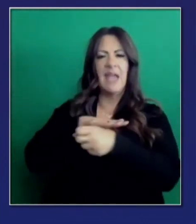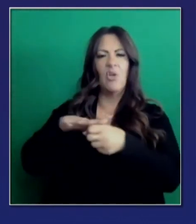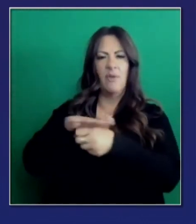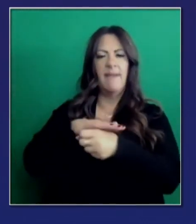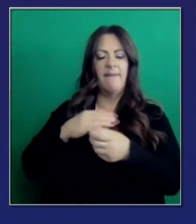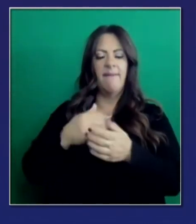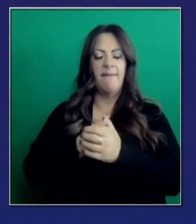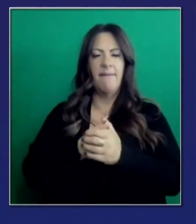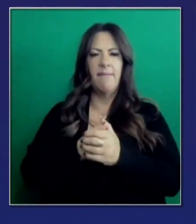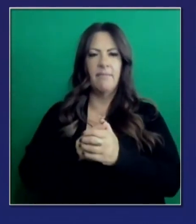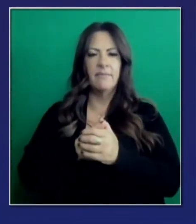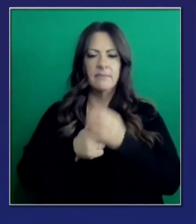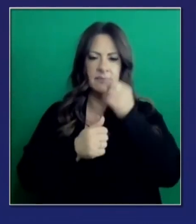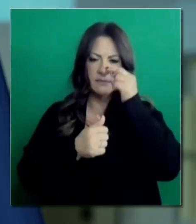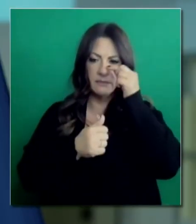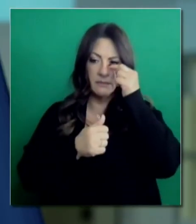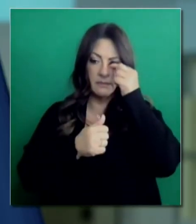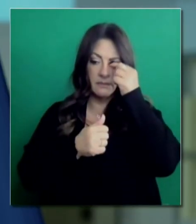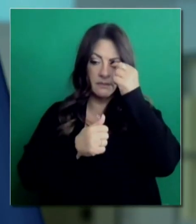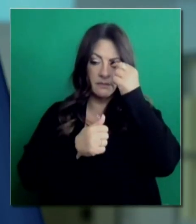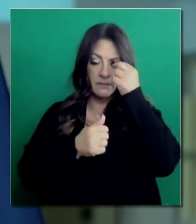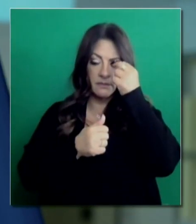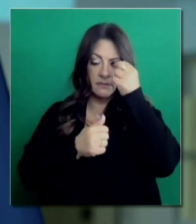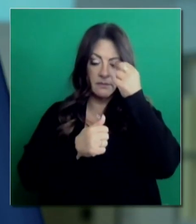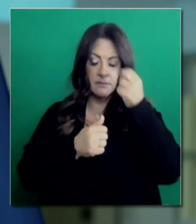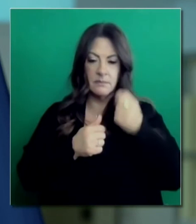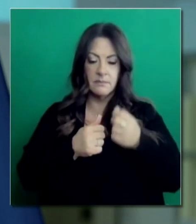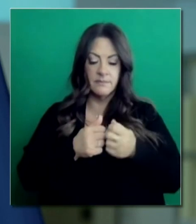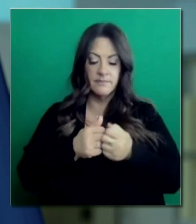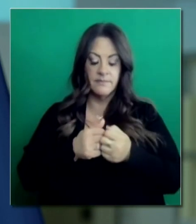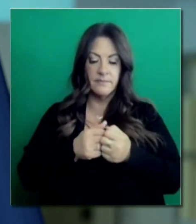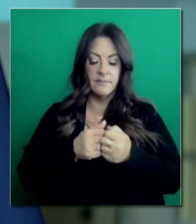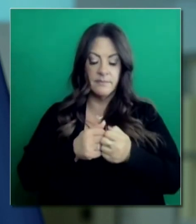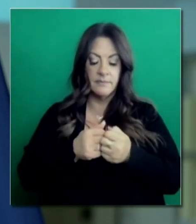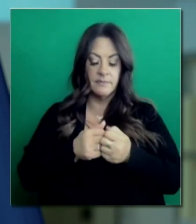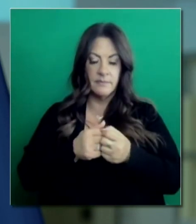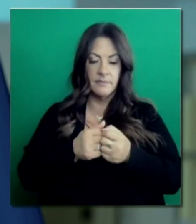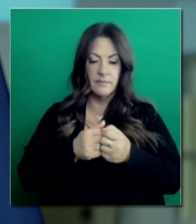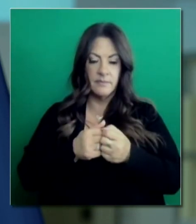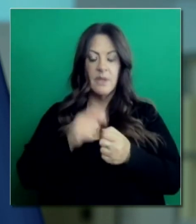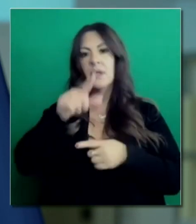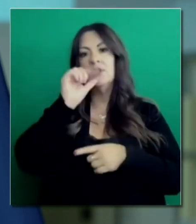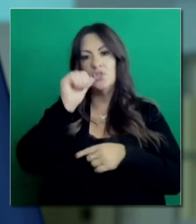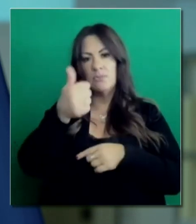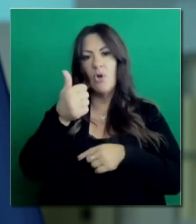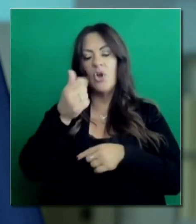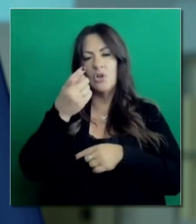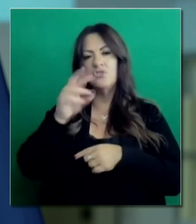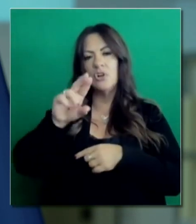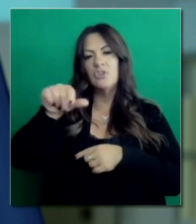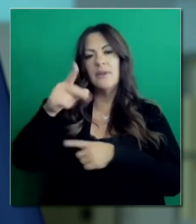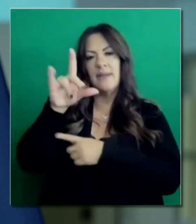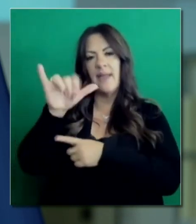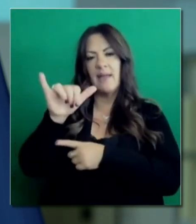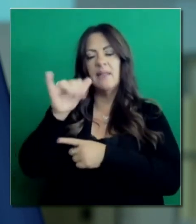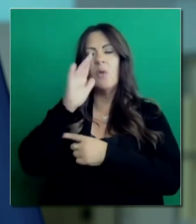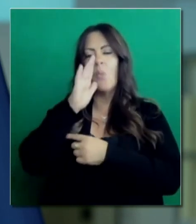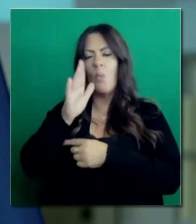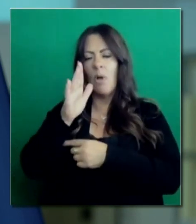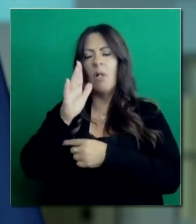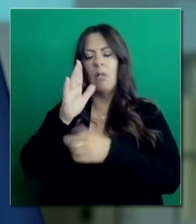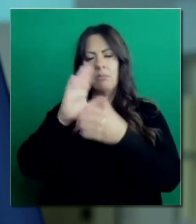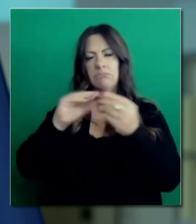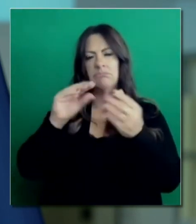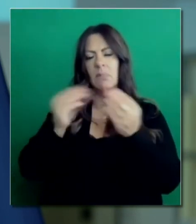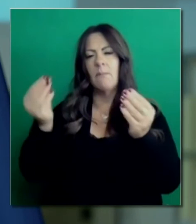we will shortly, tomorrow, have Dr. Galley back up and in front of all of you to update more